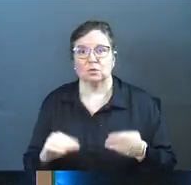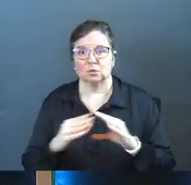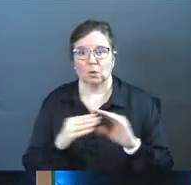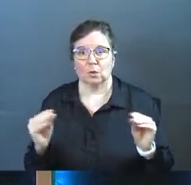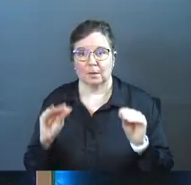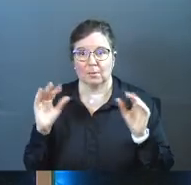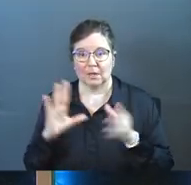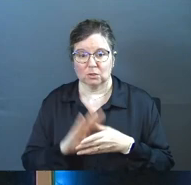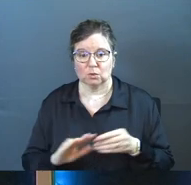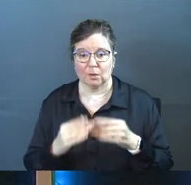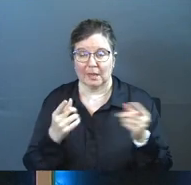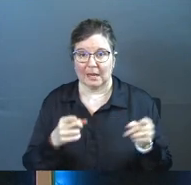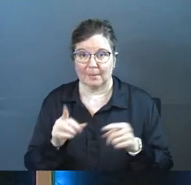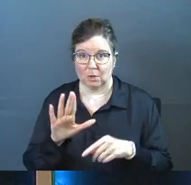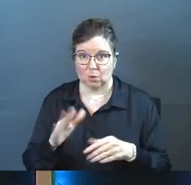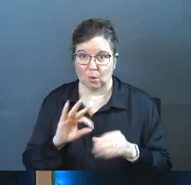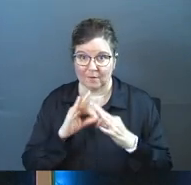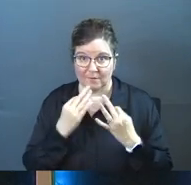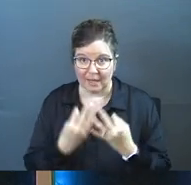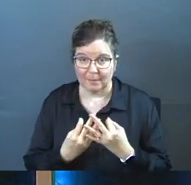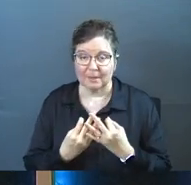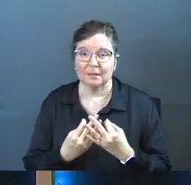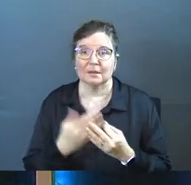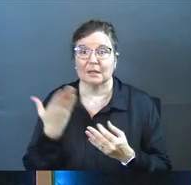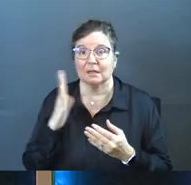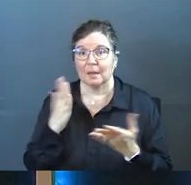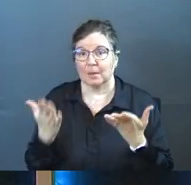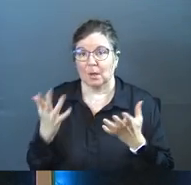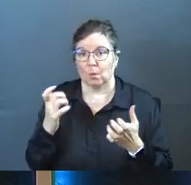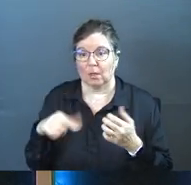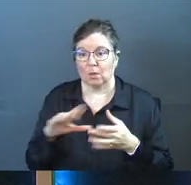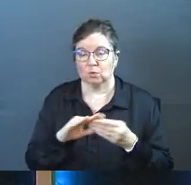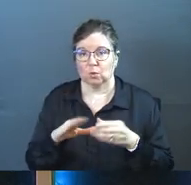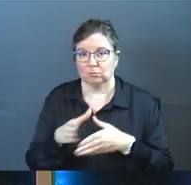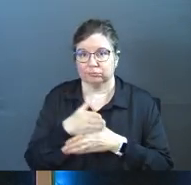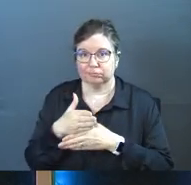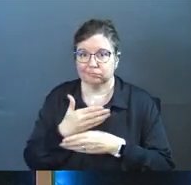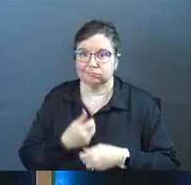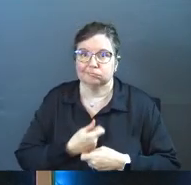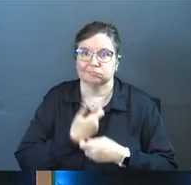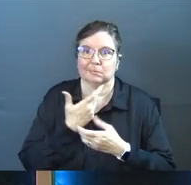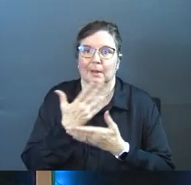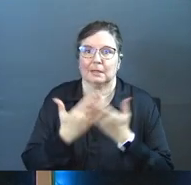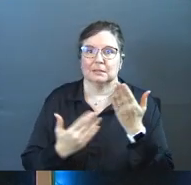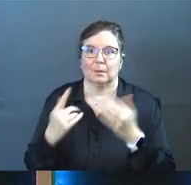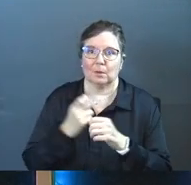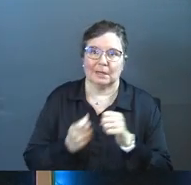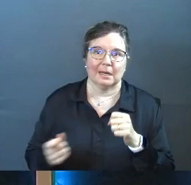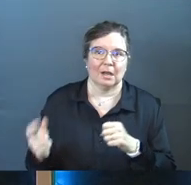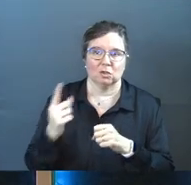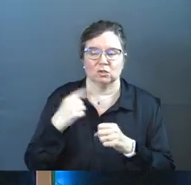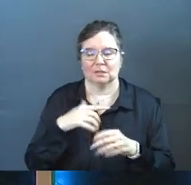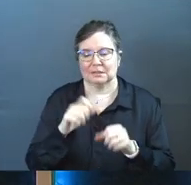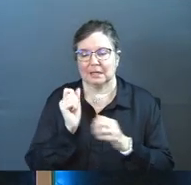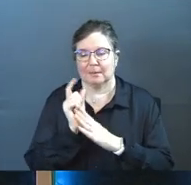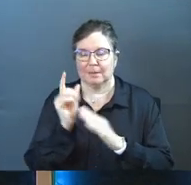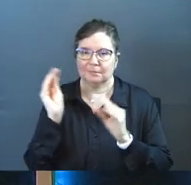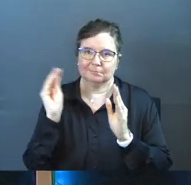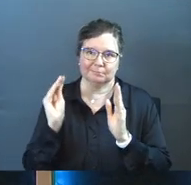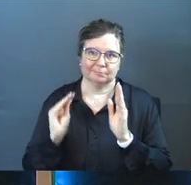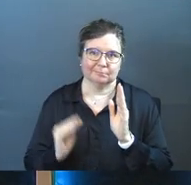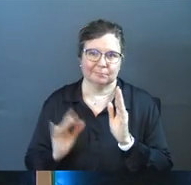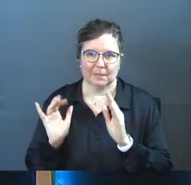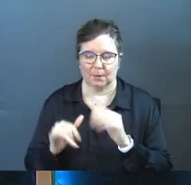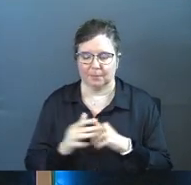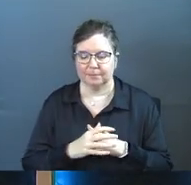some of the miraculous stories that happened in your family, God may want those stories to inspire someone next year. So would you just take a couple minutes and